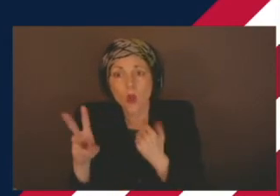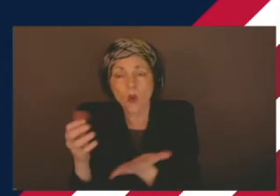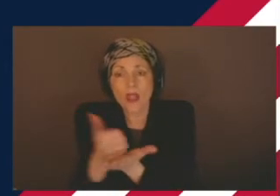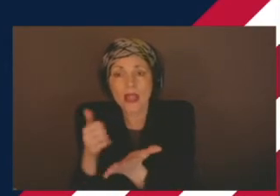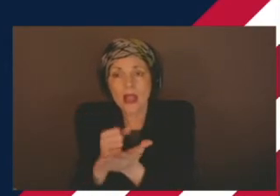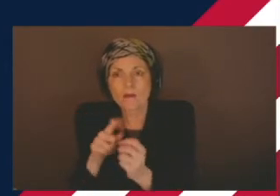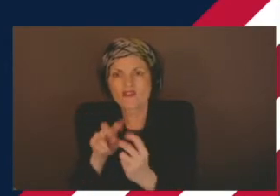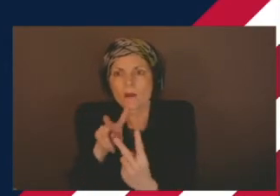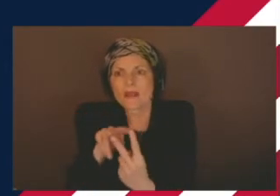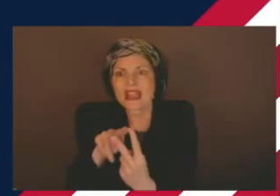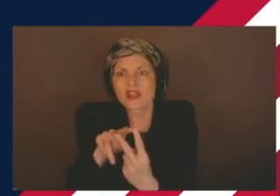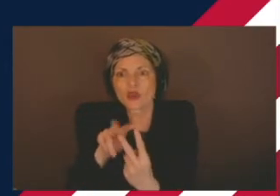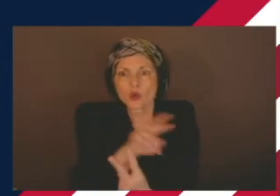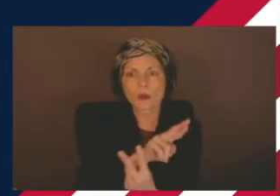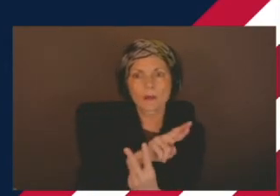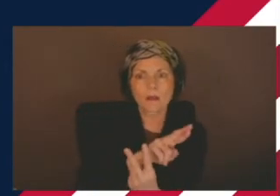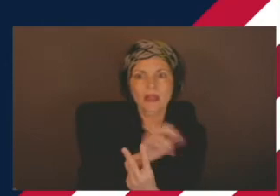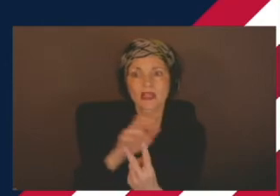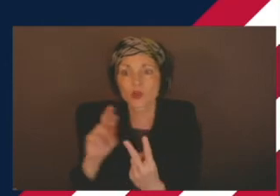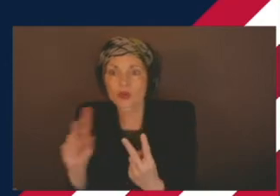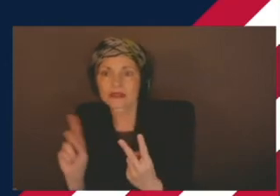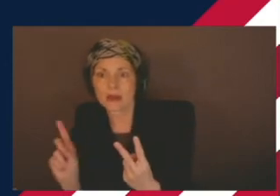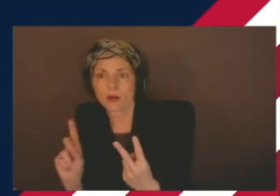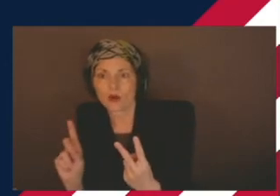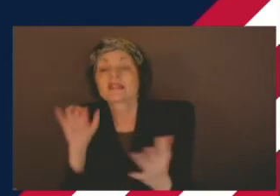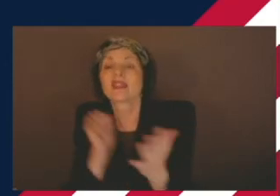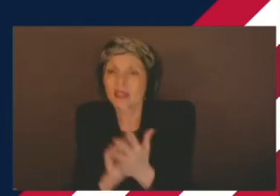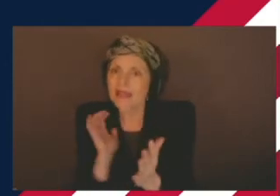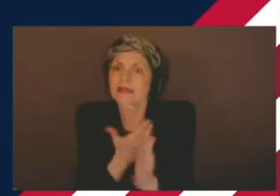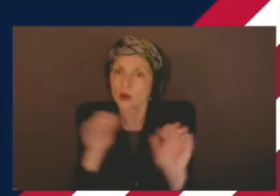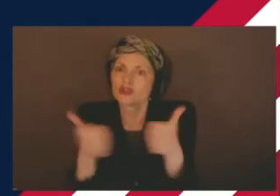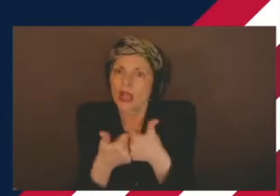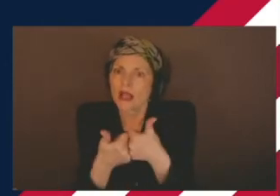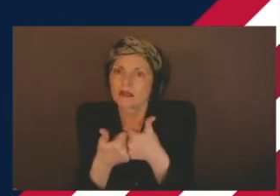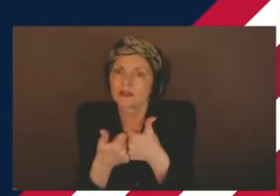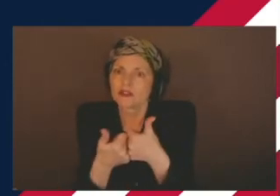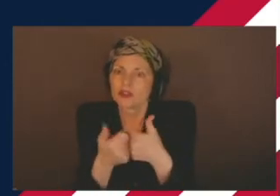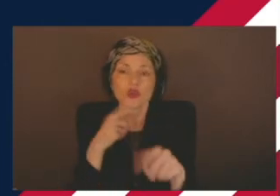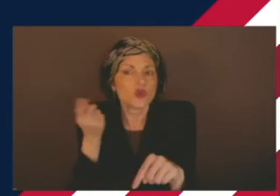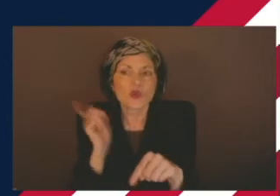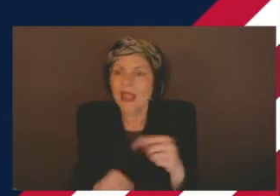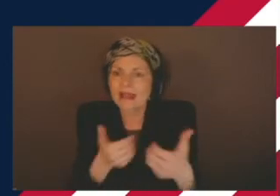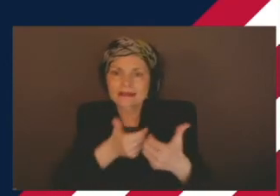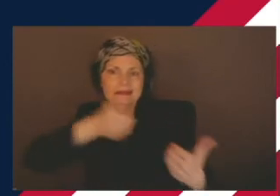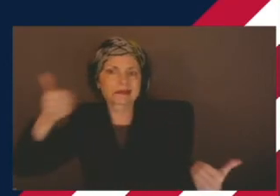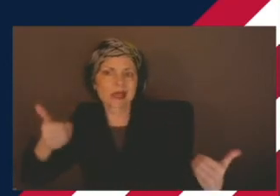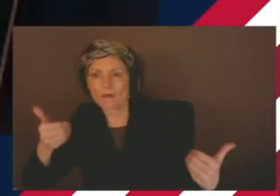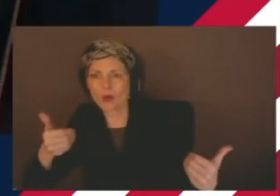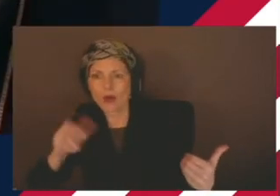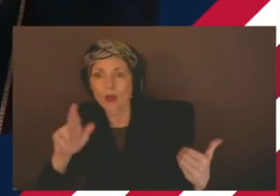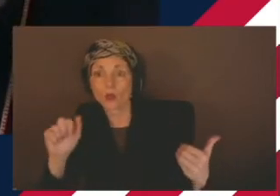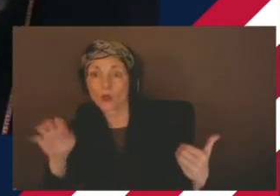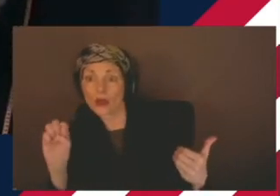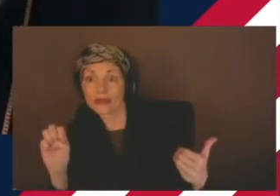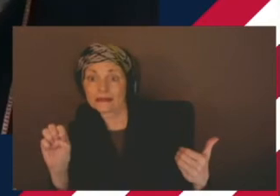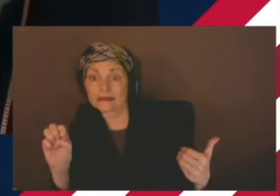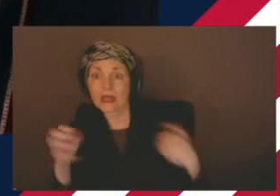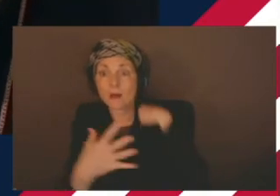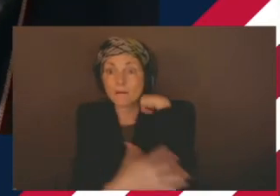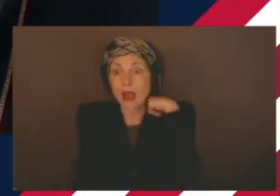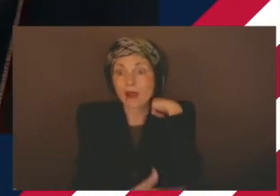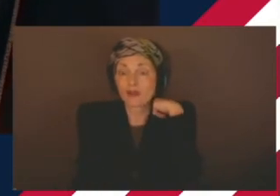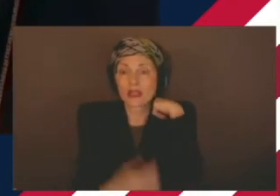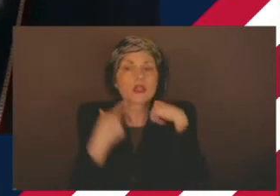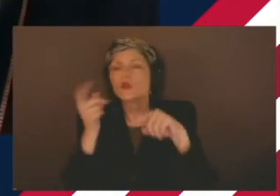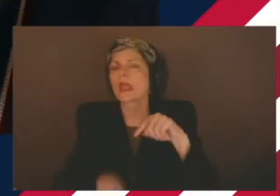And that is the challenge, because you can't separate racism and poverty. And you have to talk about how systemic racism,